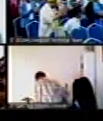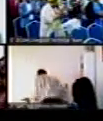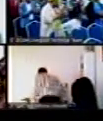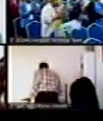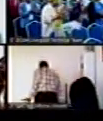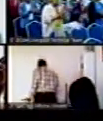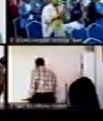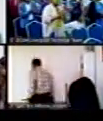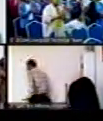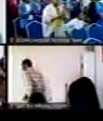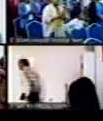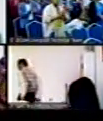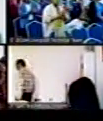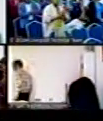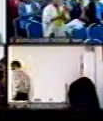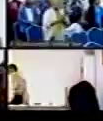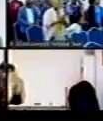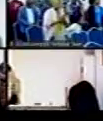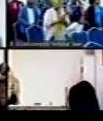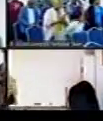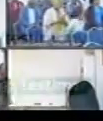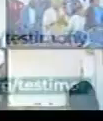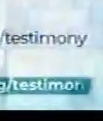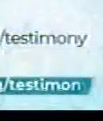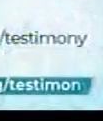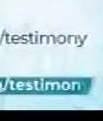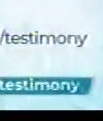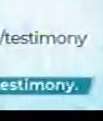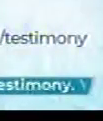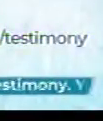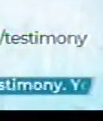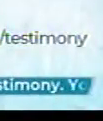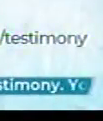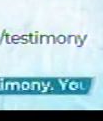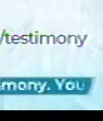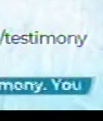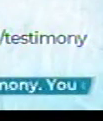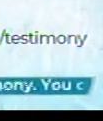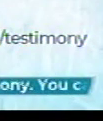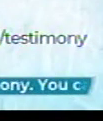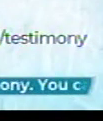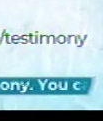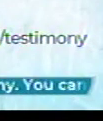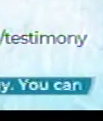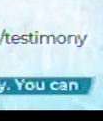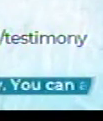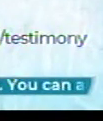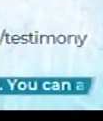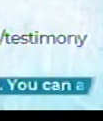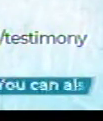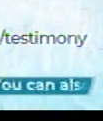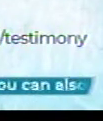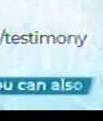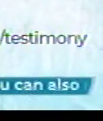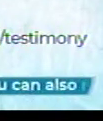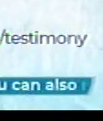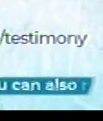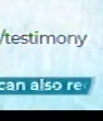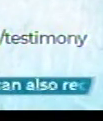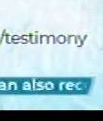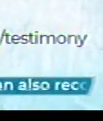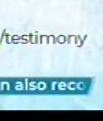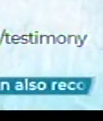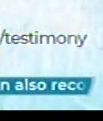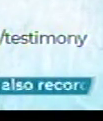Something has happened to you. The miracle is there. If you have received, I want you to